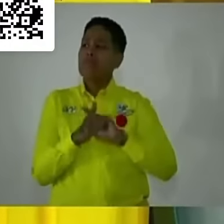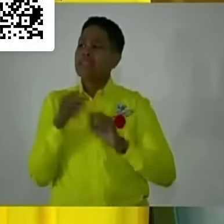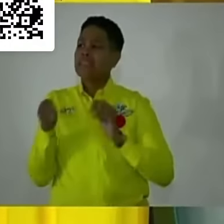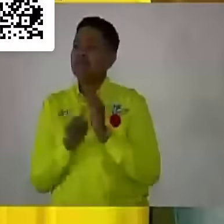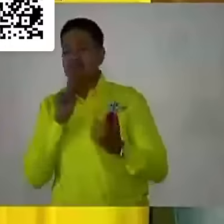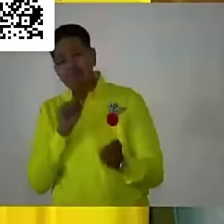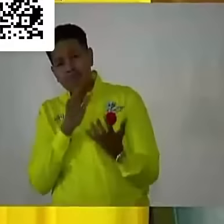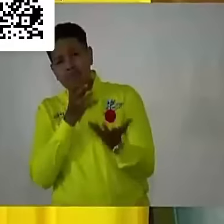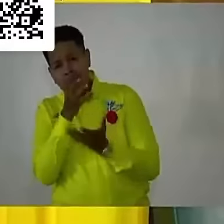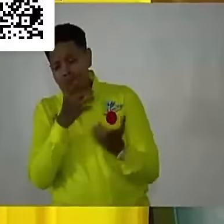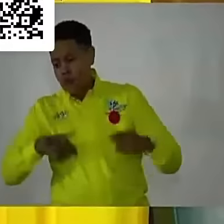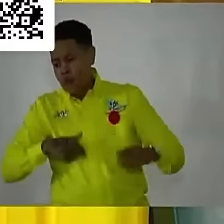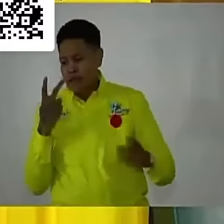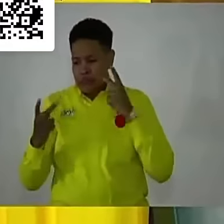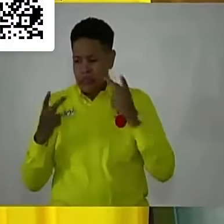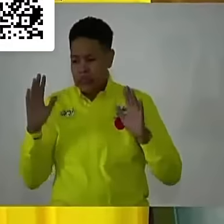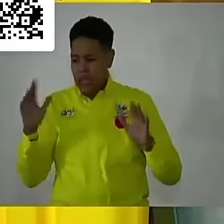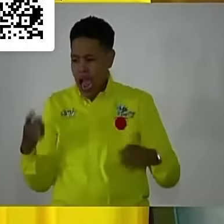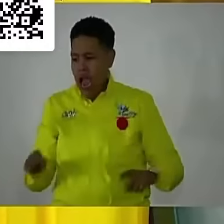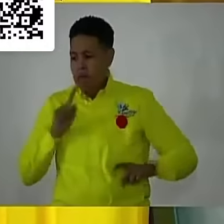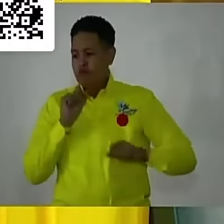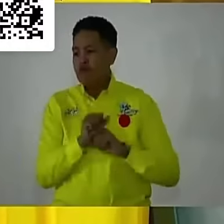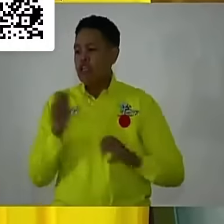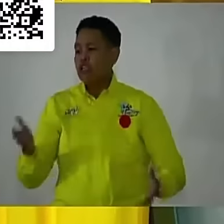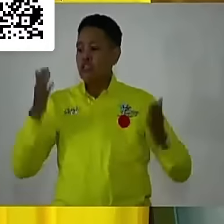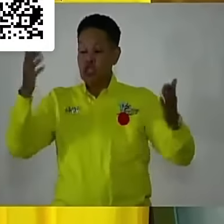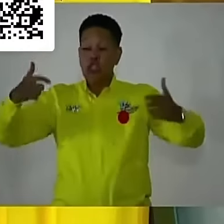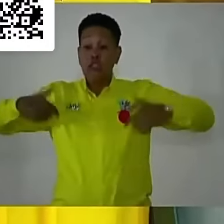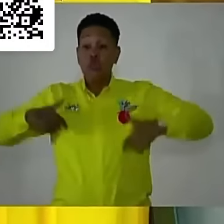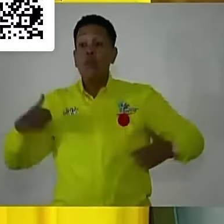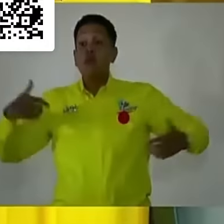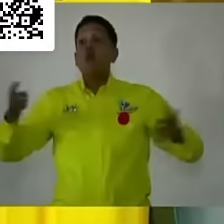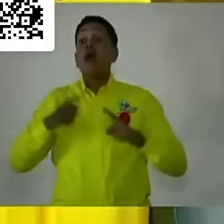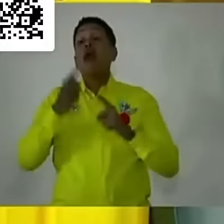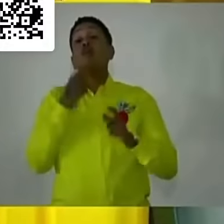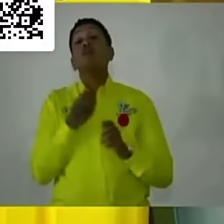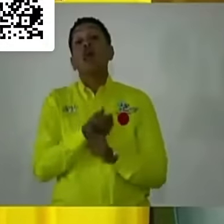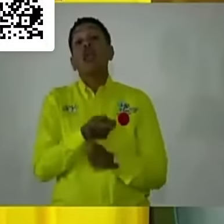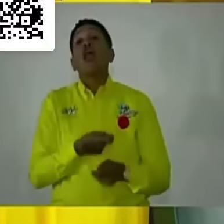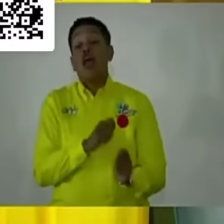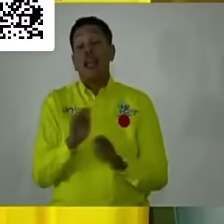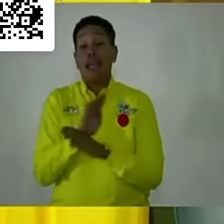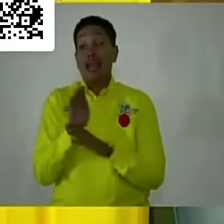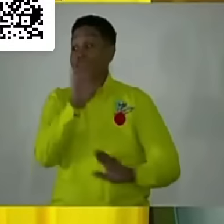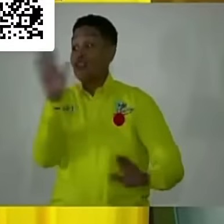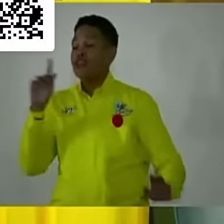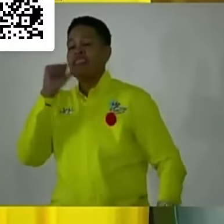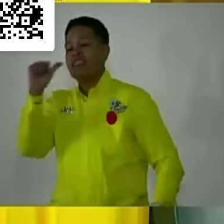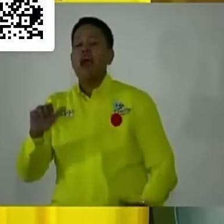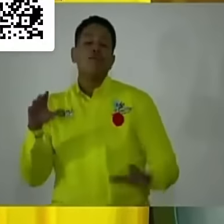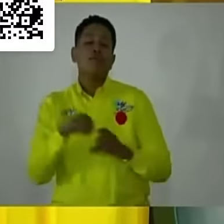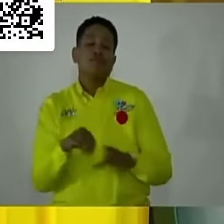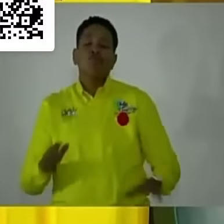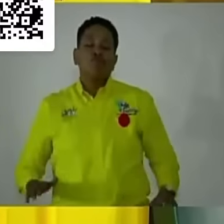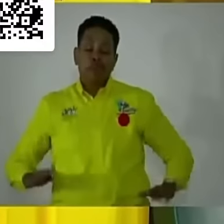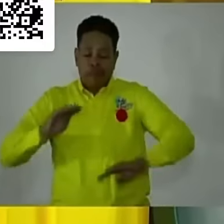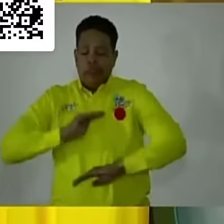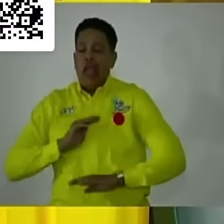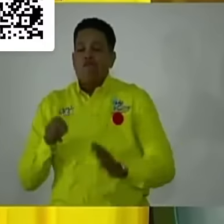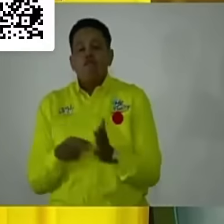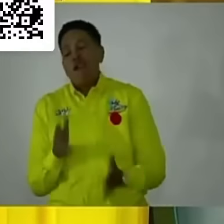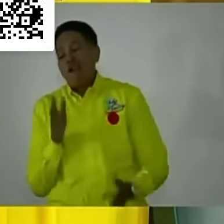interface that we have seen suggests to me that the bauxite industry is not playing a satisfactory